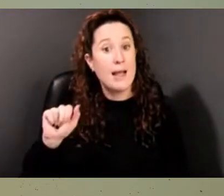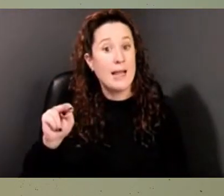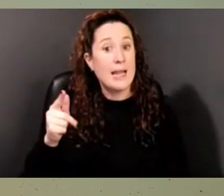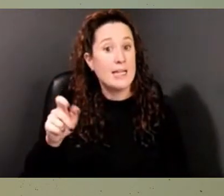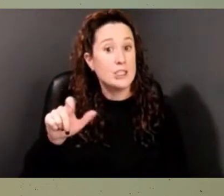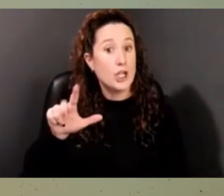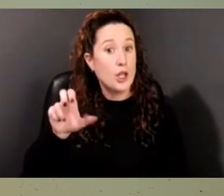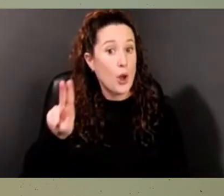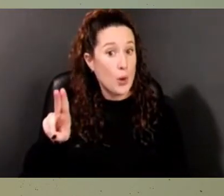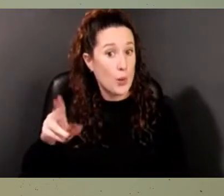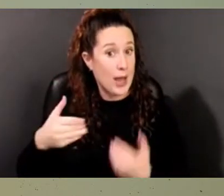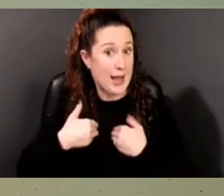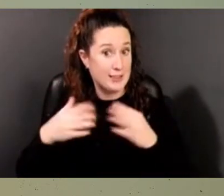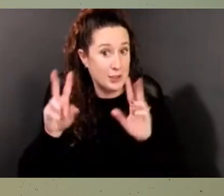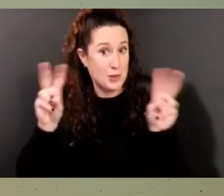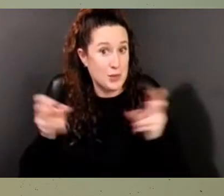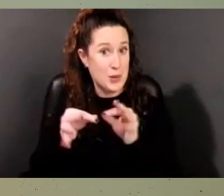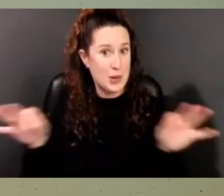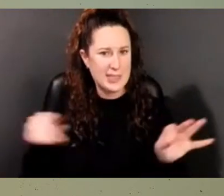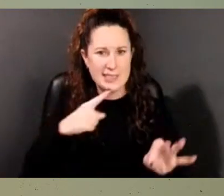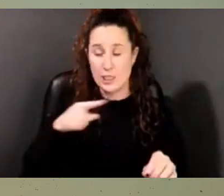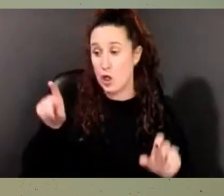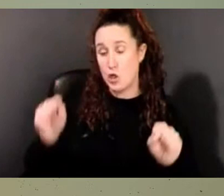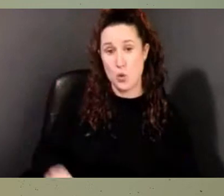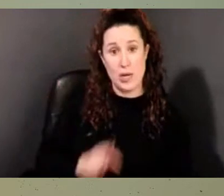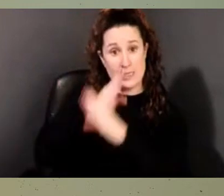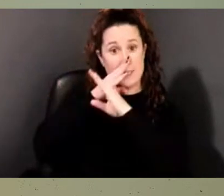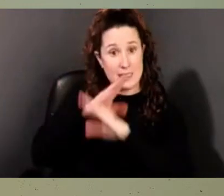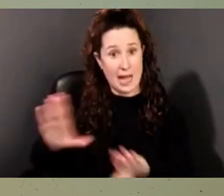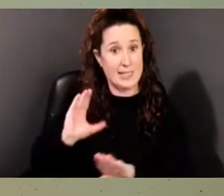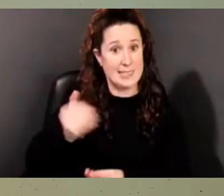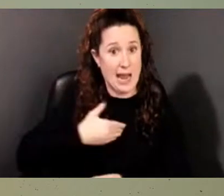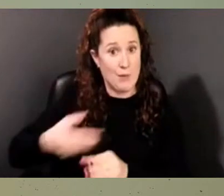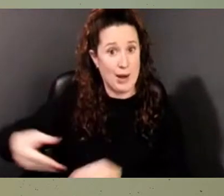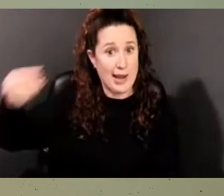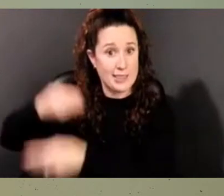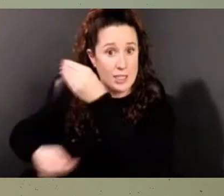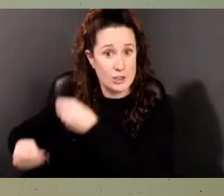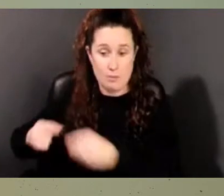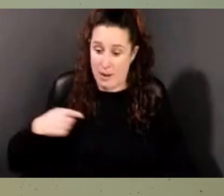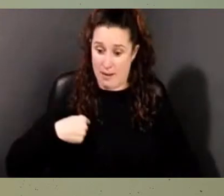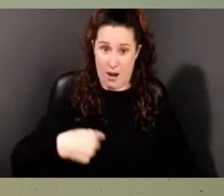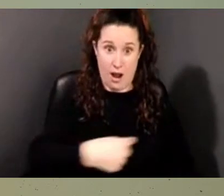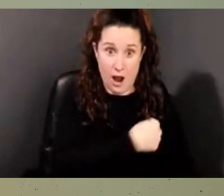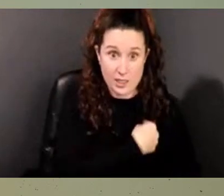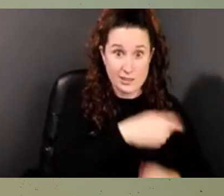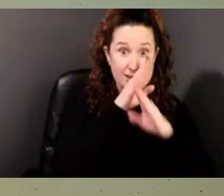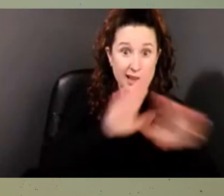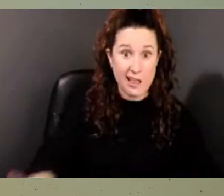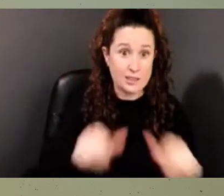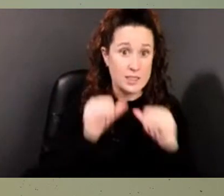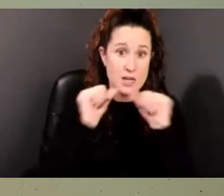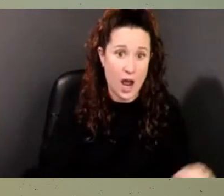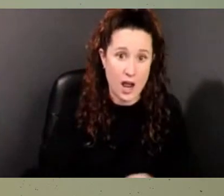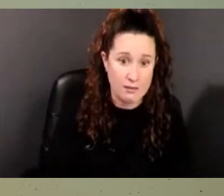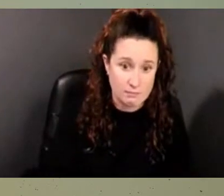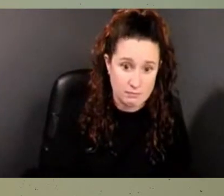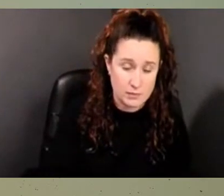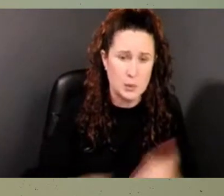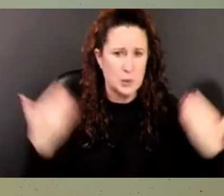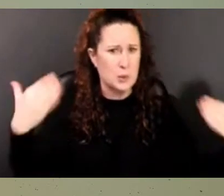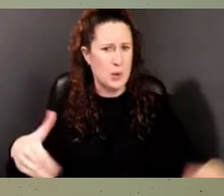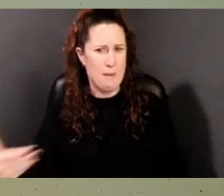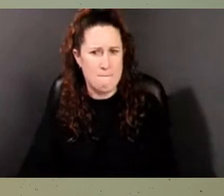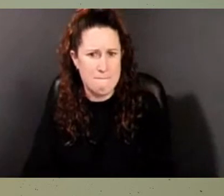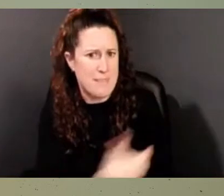thus: "You could silence our ancestors, but we will not be silent." Powerful thing